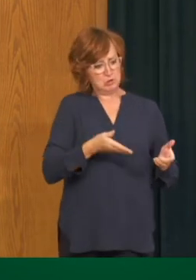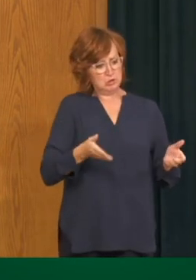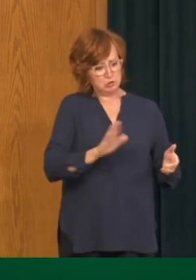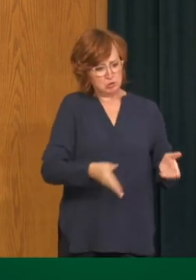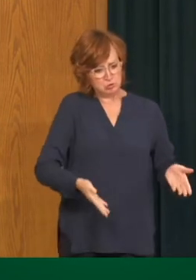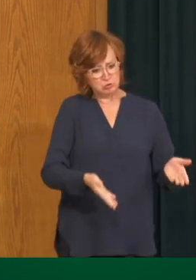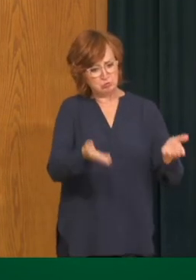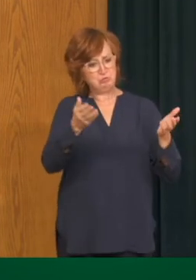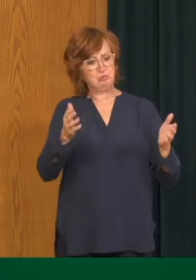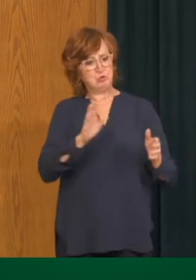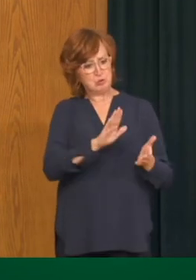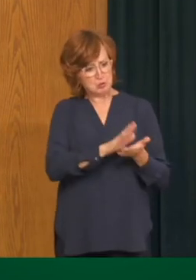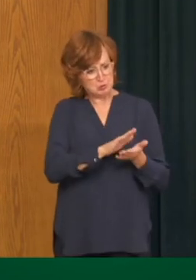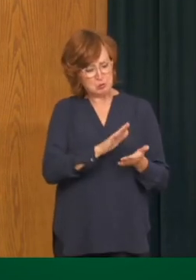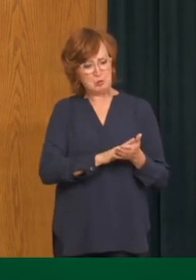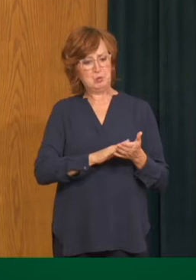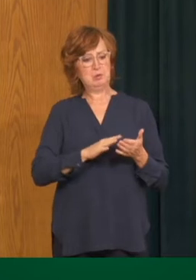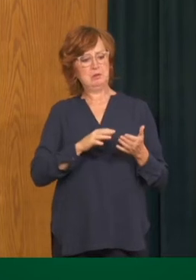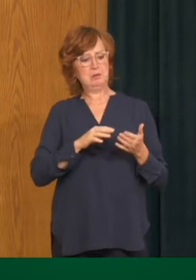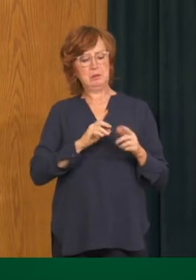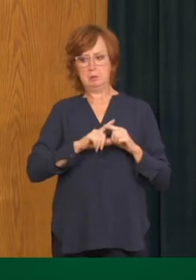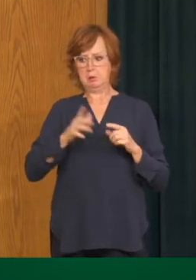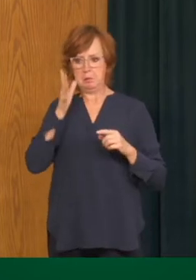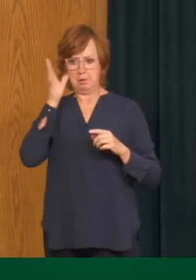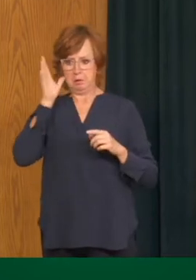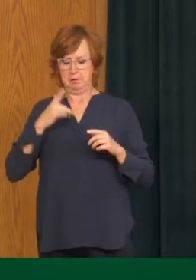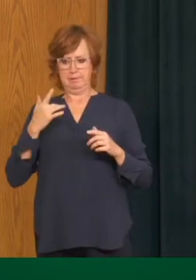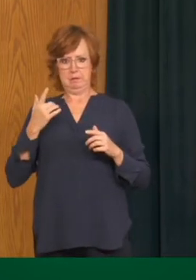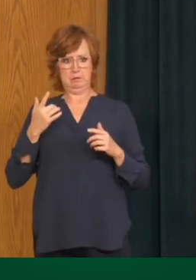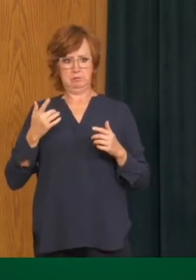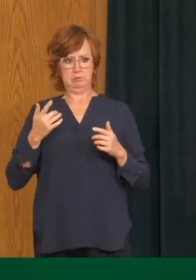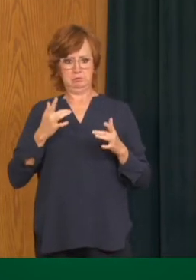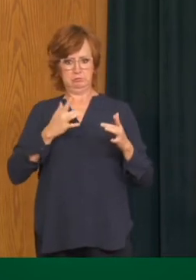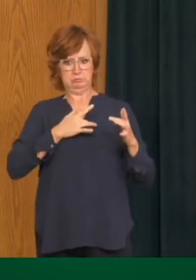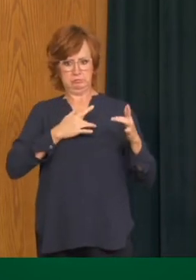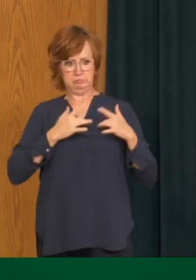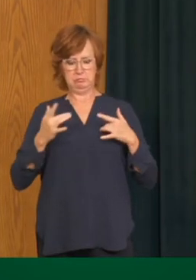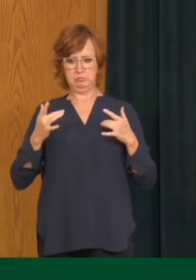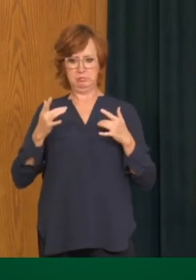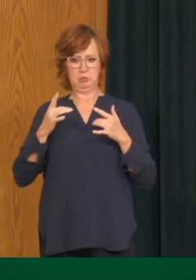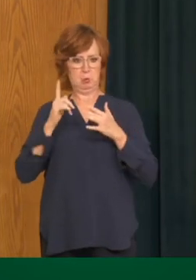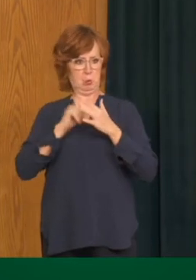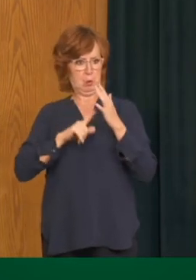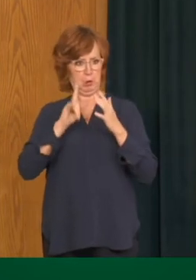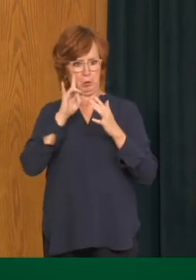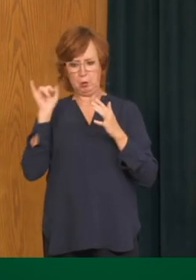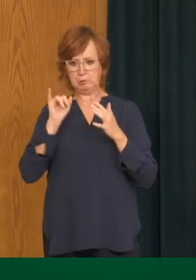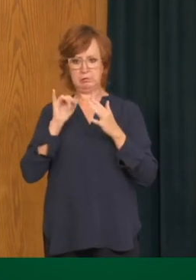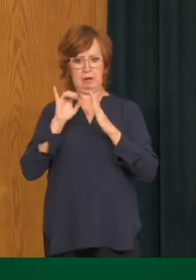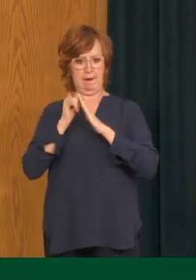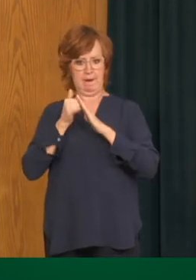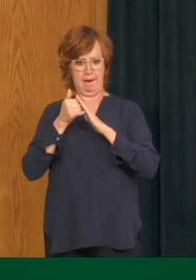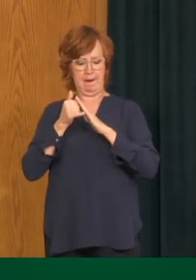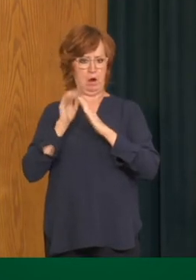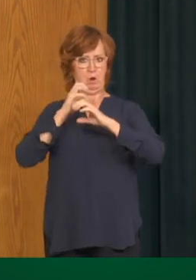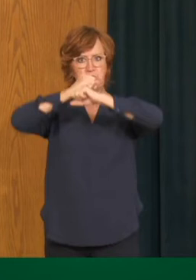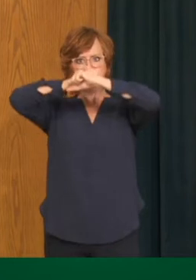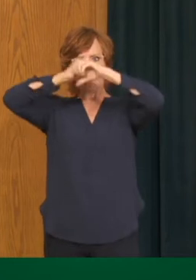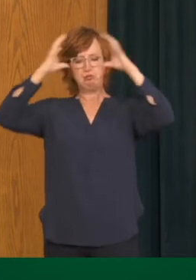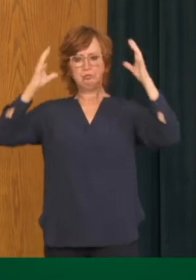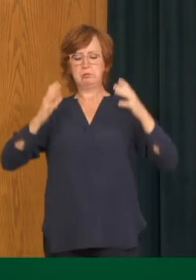and they are looking for more clarity about how things are going to work and what things are going to look like. So today I want to provide as much clarity as we